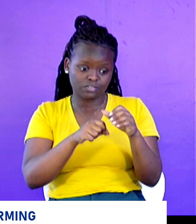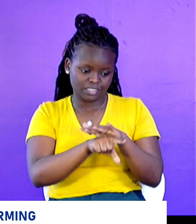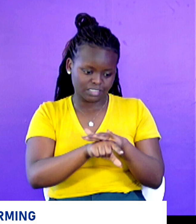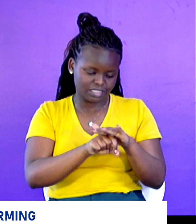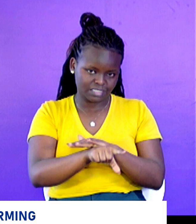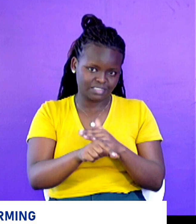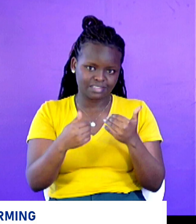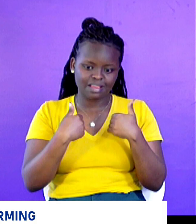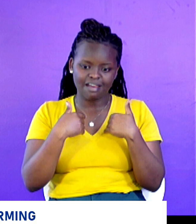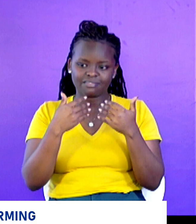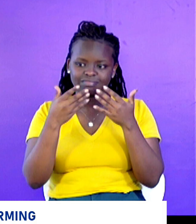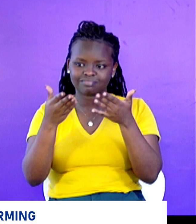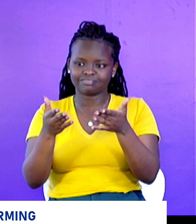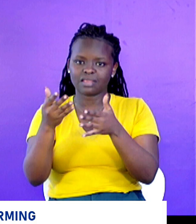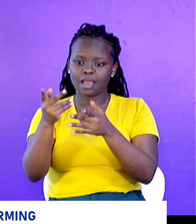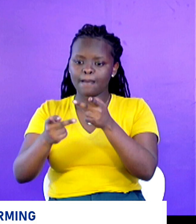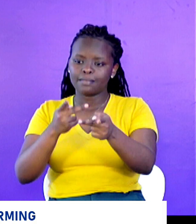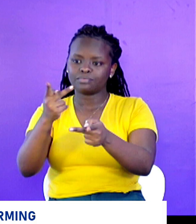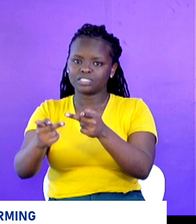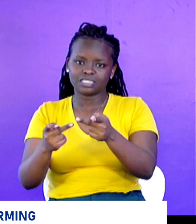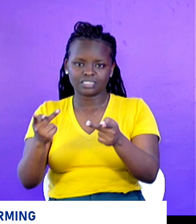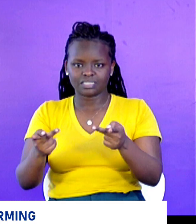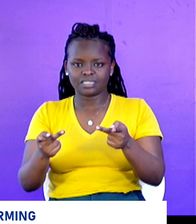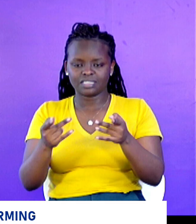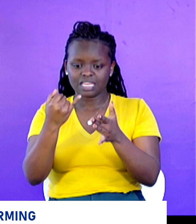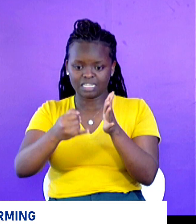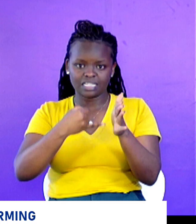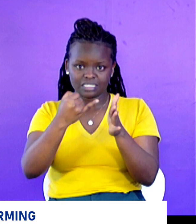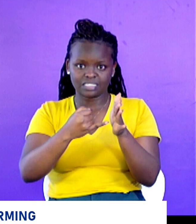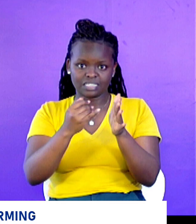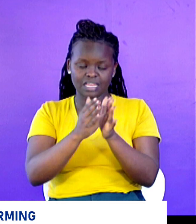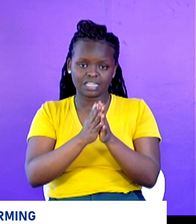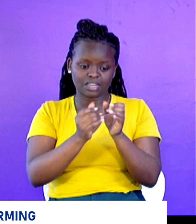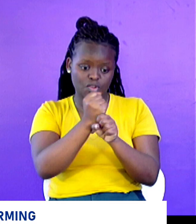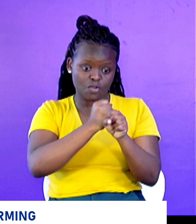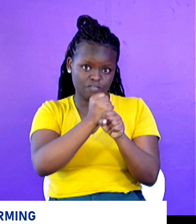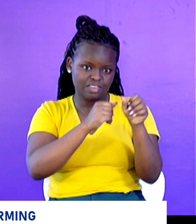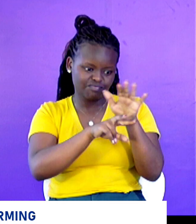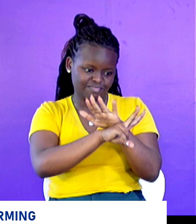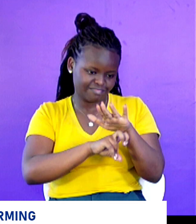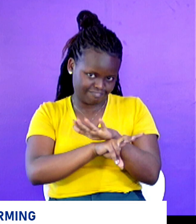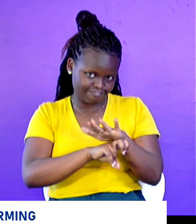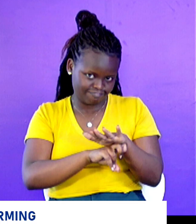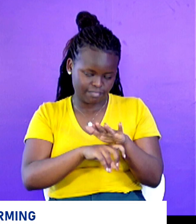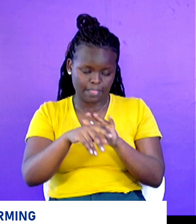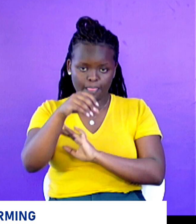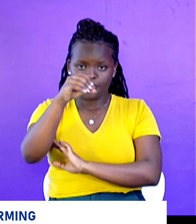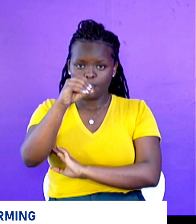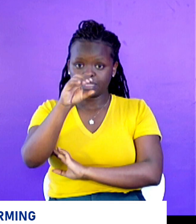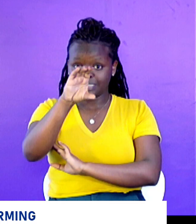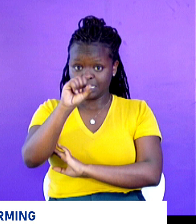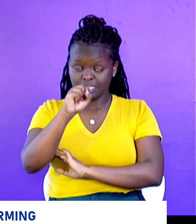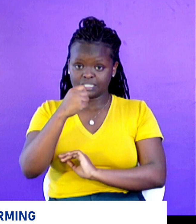processing industries, and a spike in coffee theft. Oparanya assured them that the government